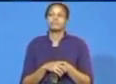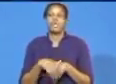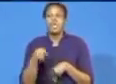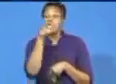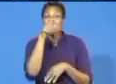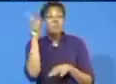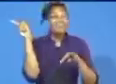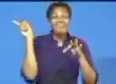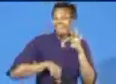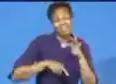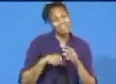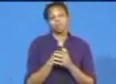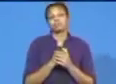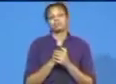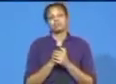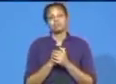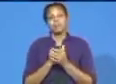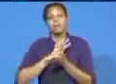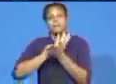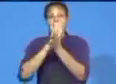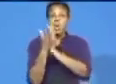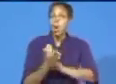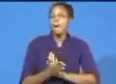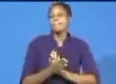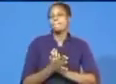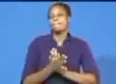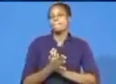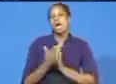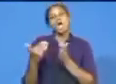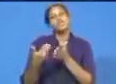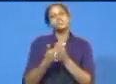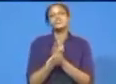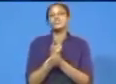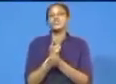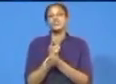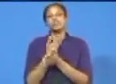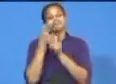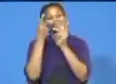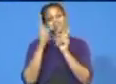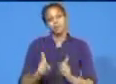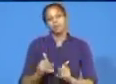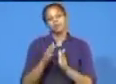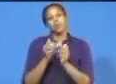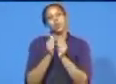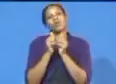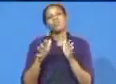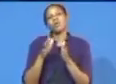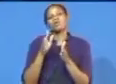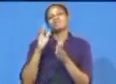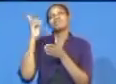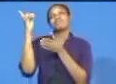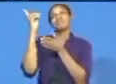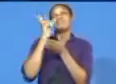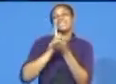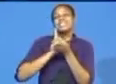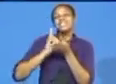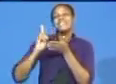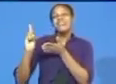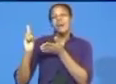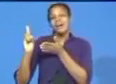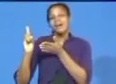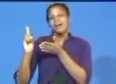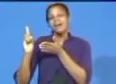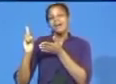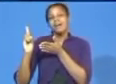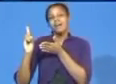You cannot become a brand new you without divine provision.